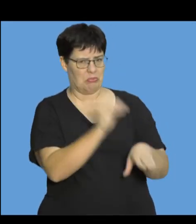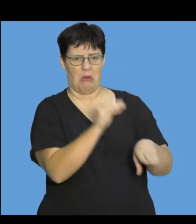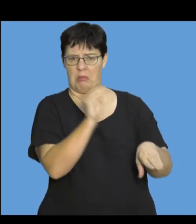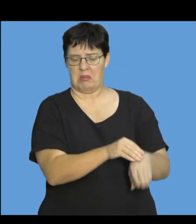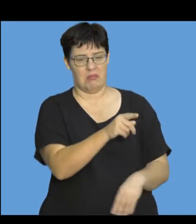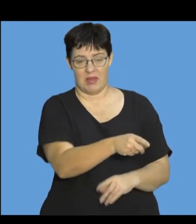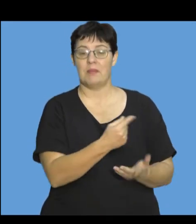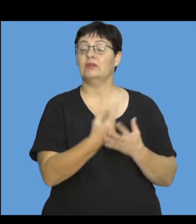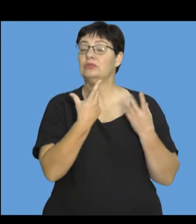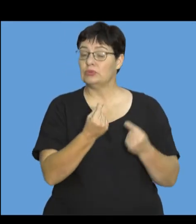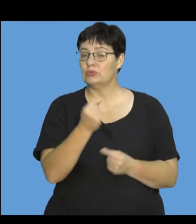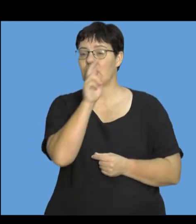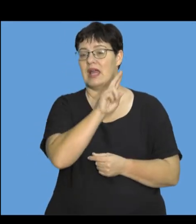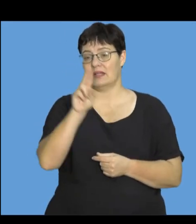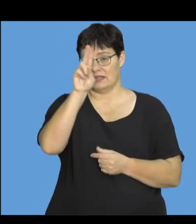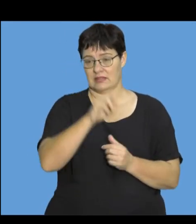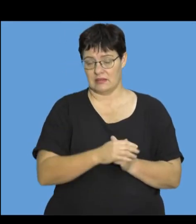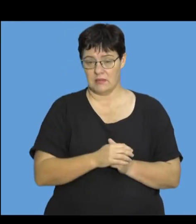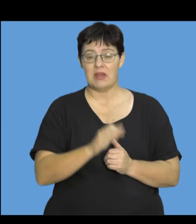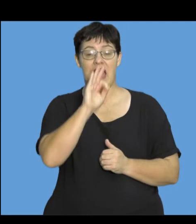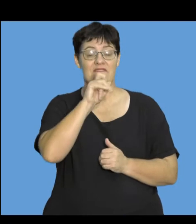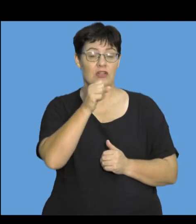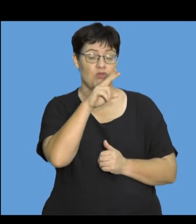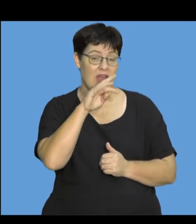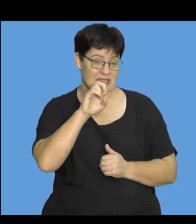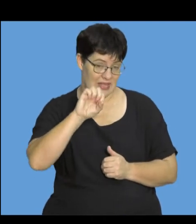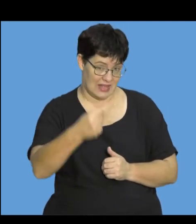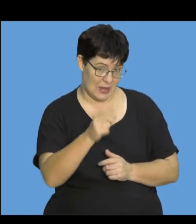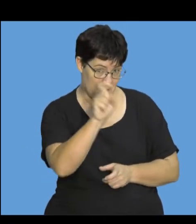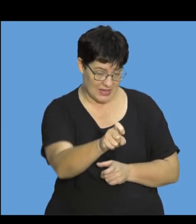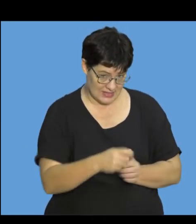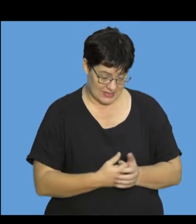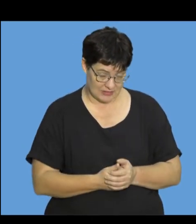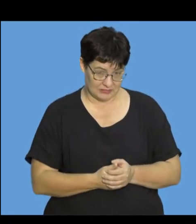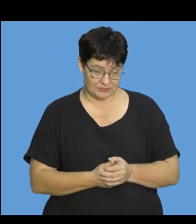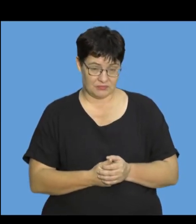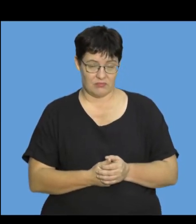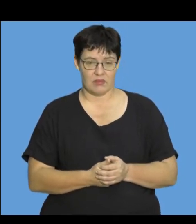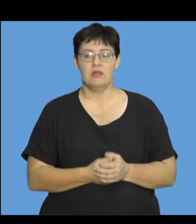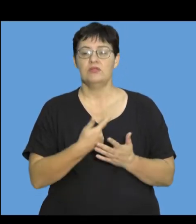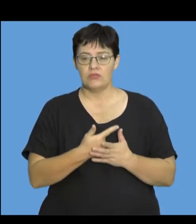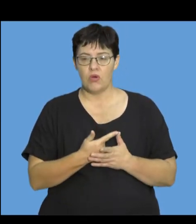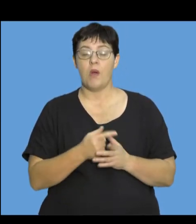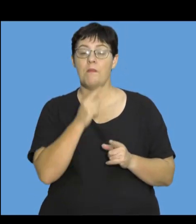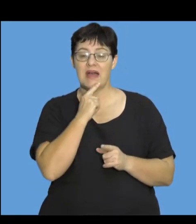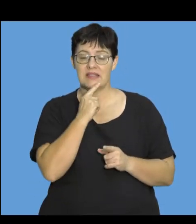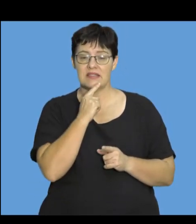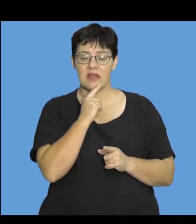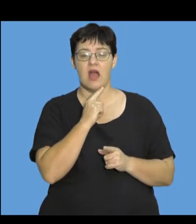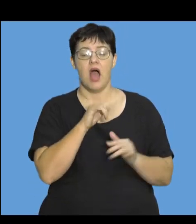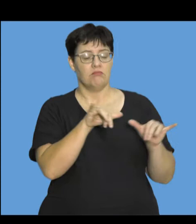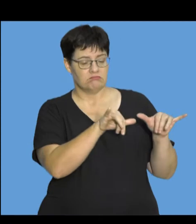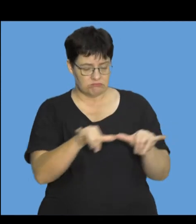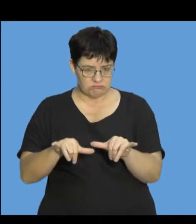with exponents. Now, the first one, or the first very common method, is the common factor type